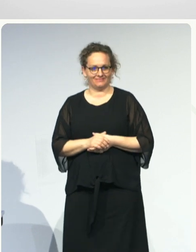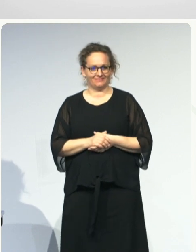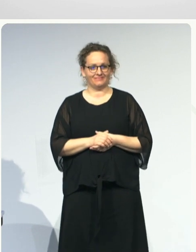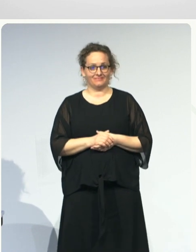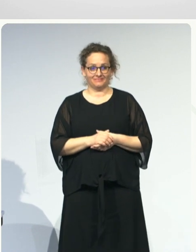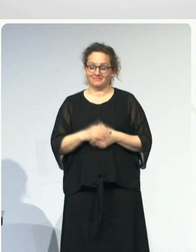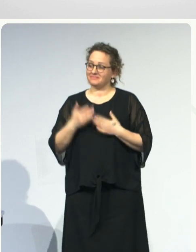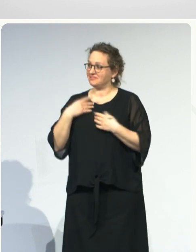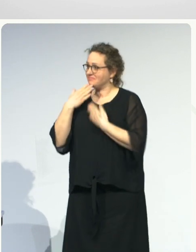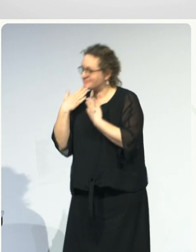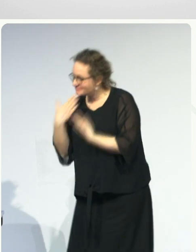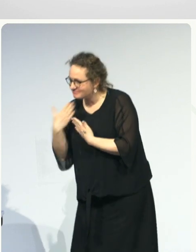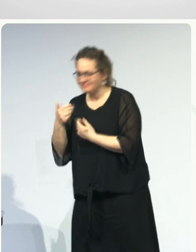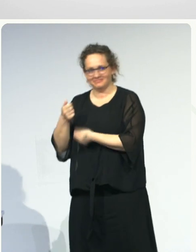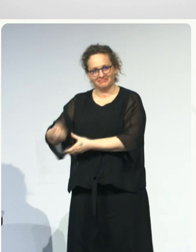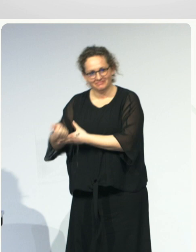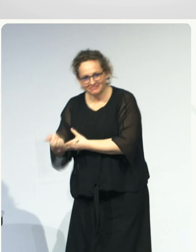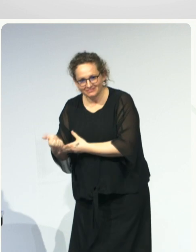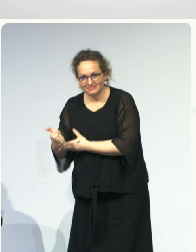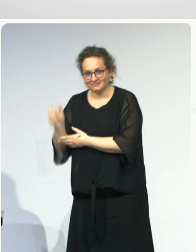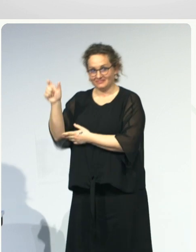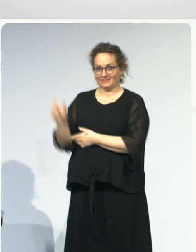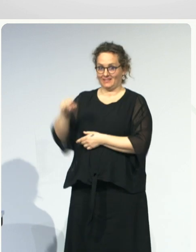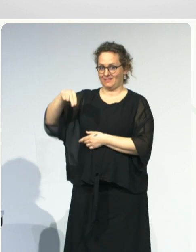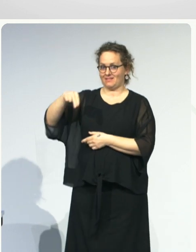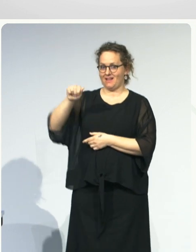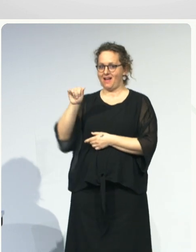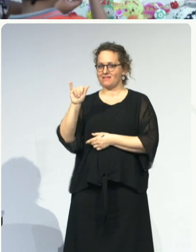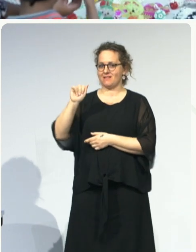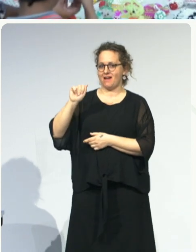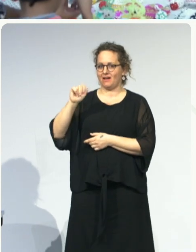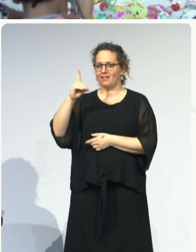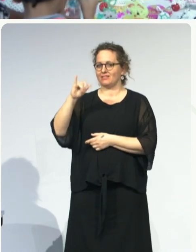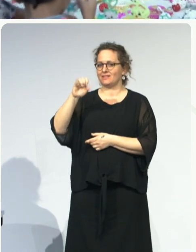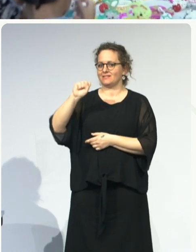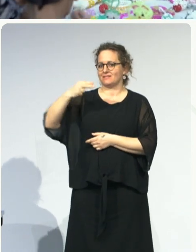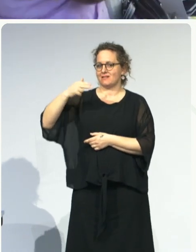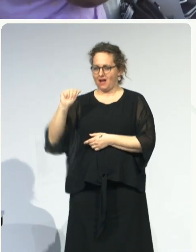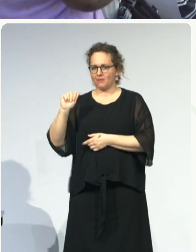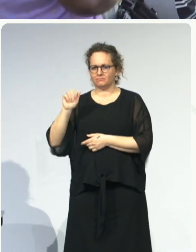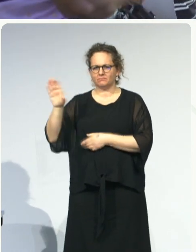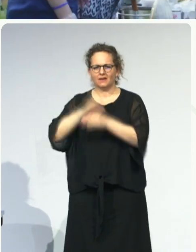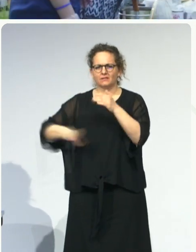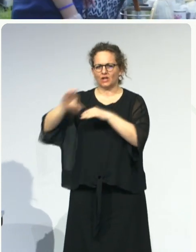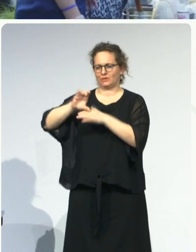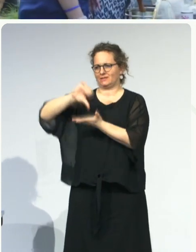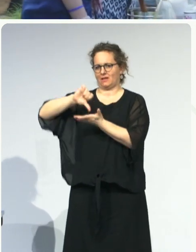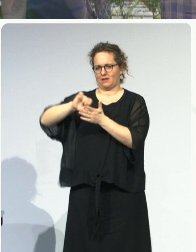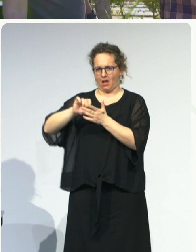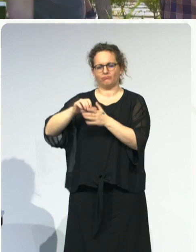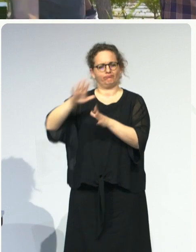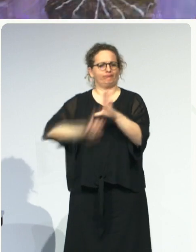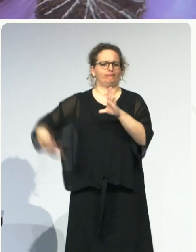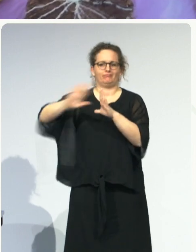Congratulations to Nai Disha Research Center from India, also an impact transfer participant. The center supports families